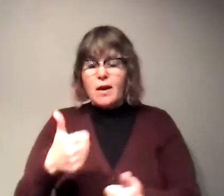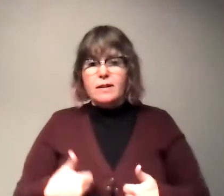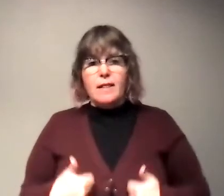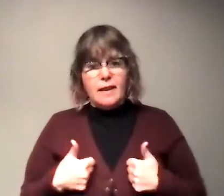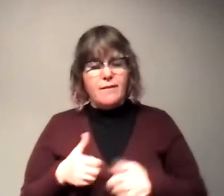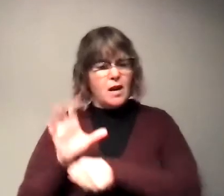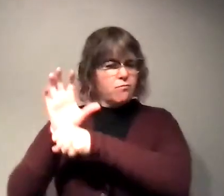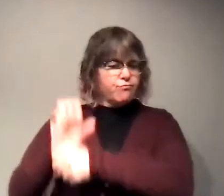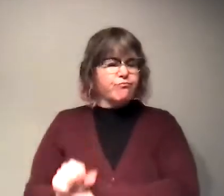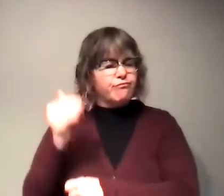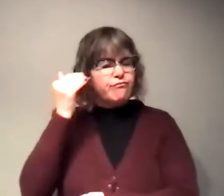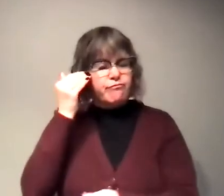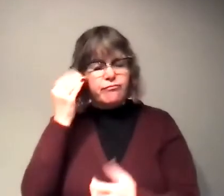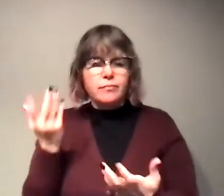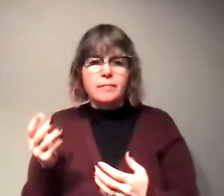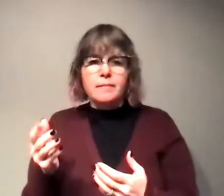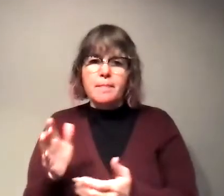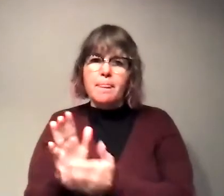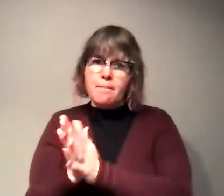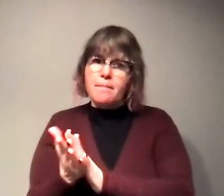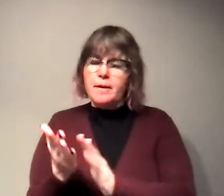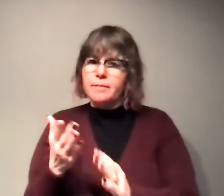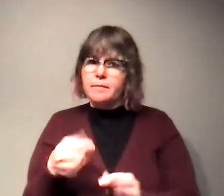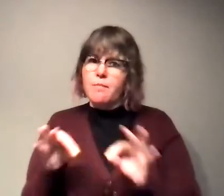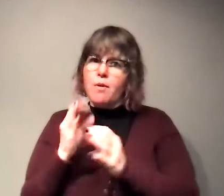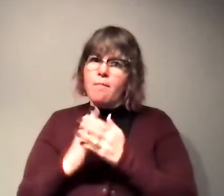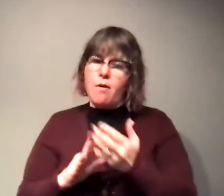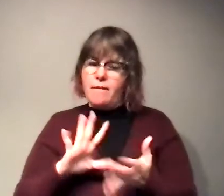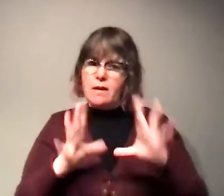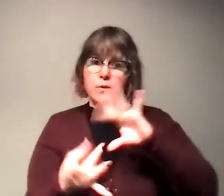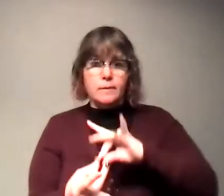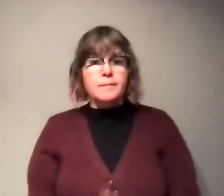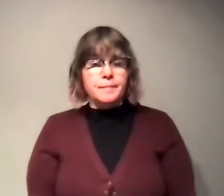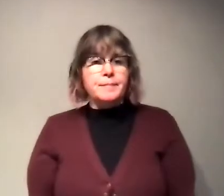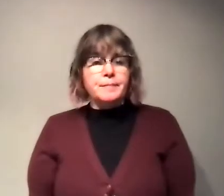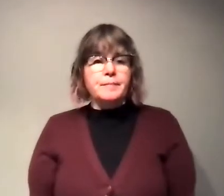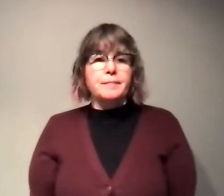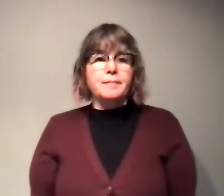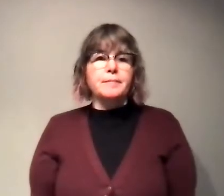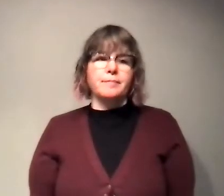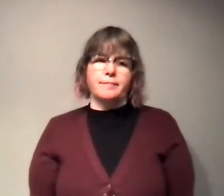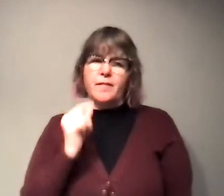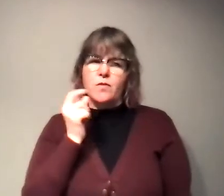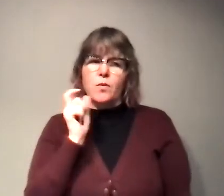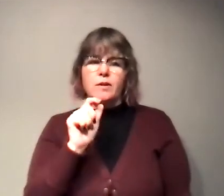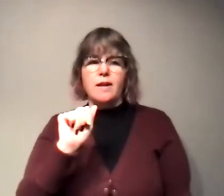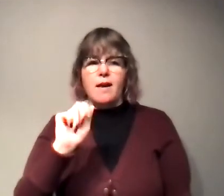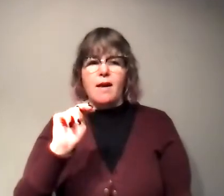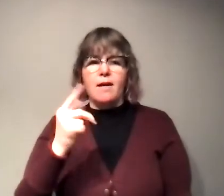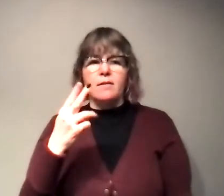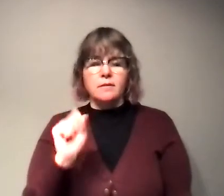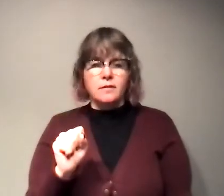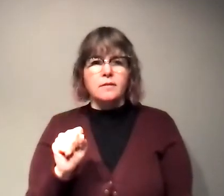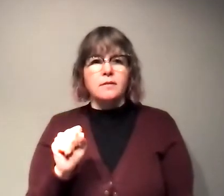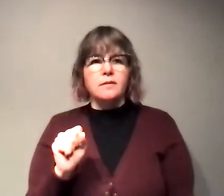that. And so that becomes an important part of the ecosystem. Awesome. Here's a neat question from Angus. Could we use